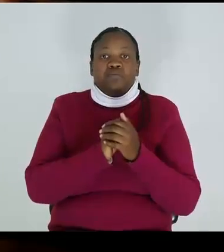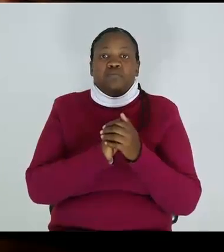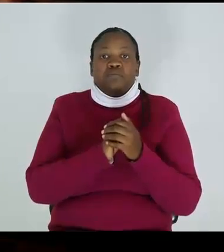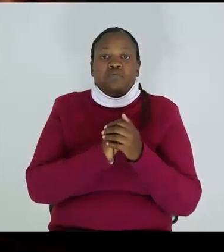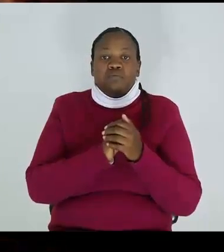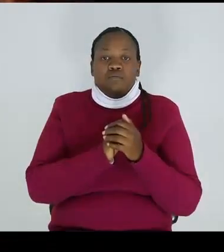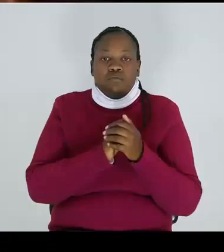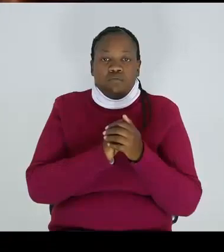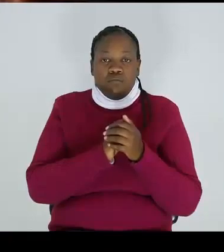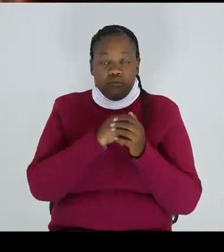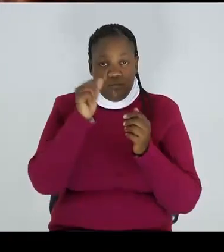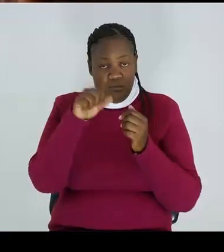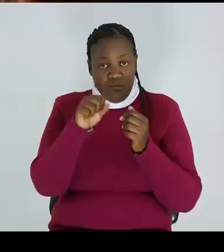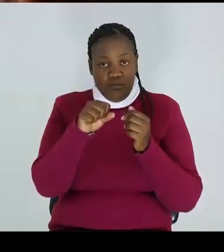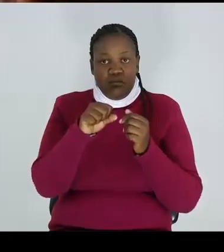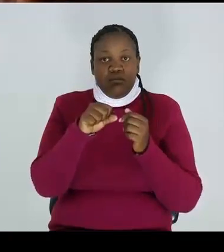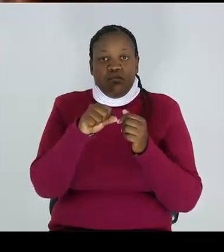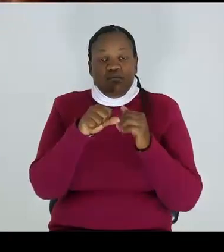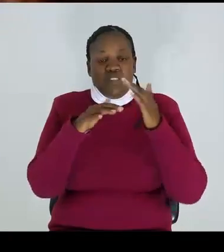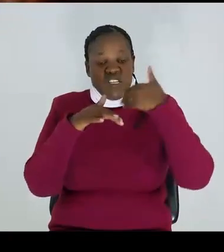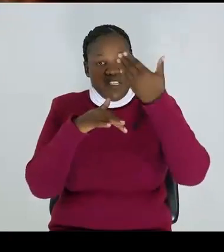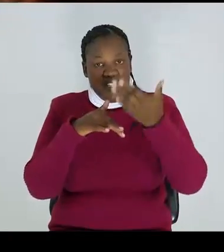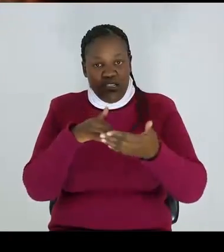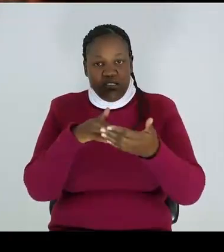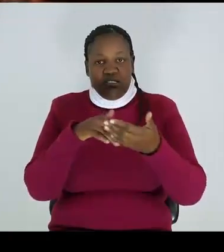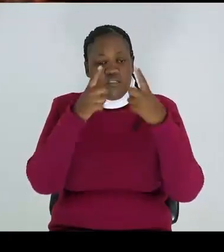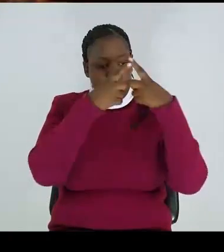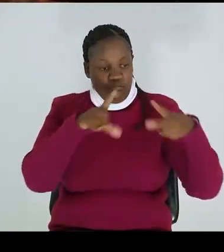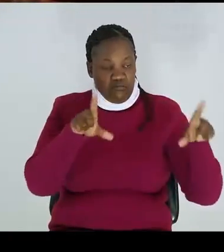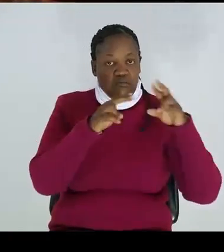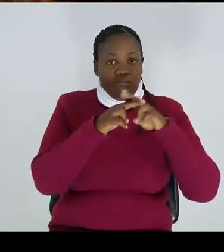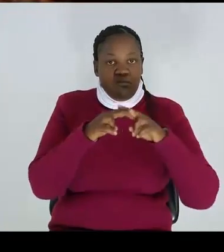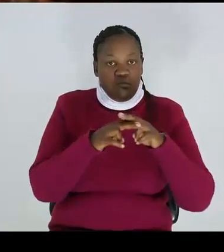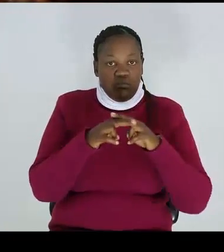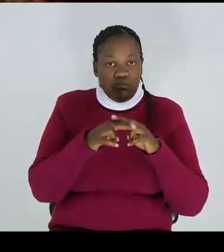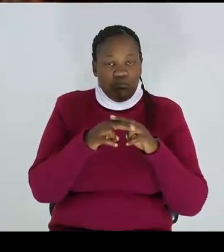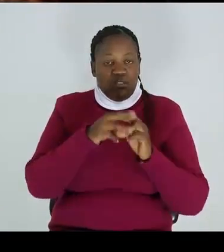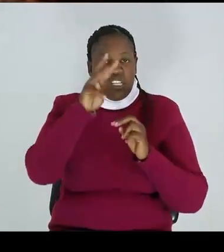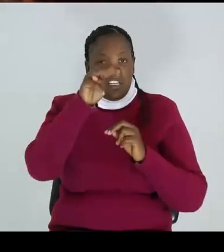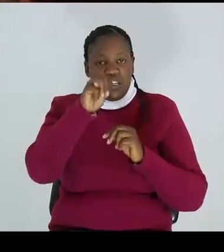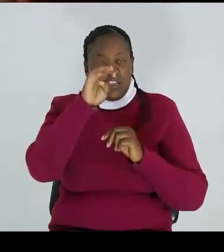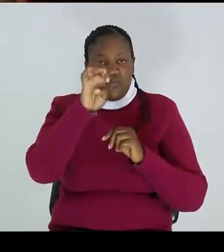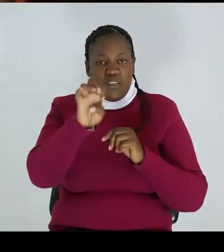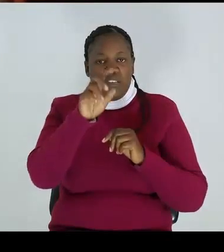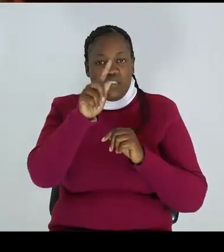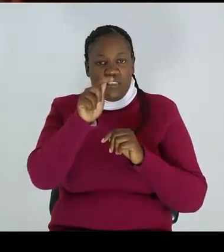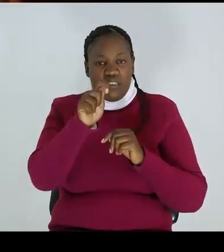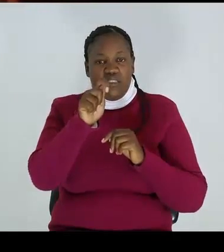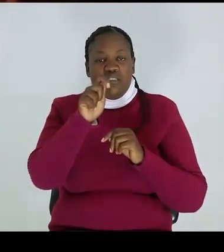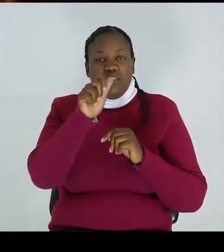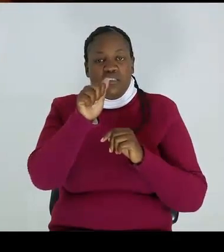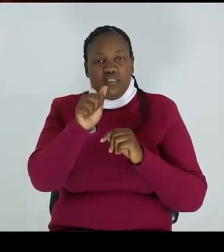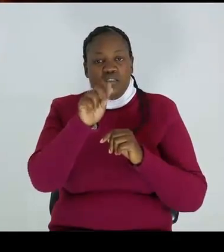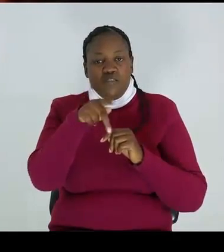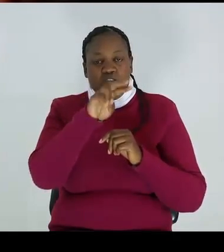You know, of course, that the next figure of speech is the metaphor. Ma'am,